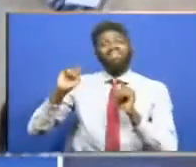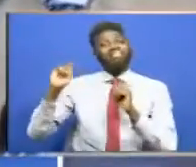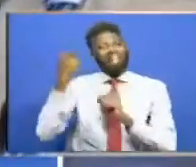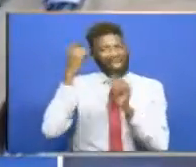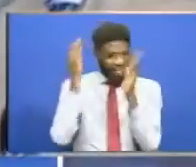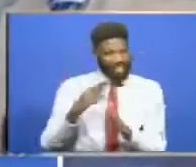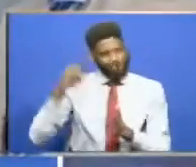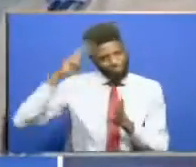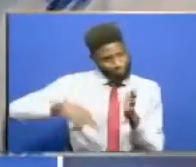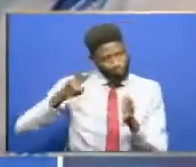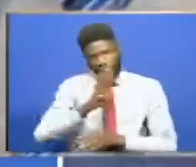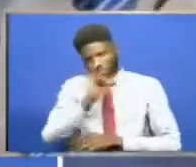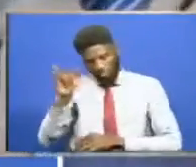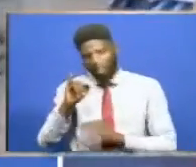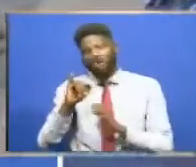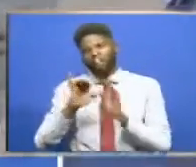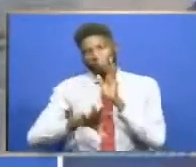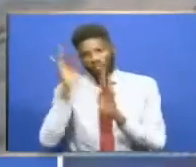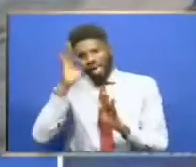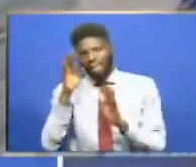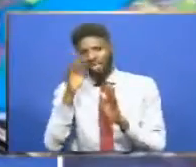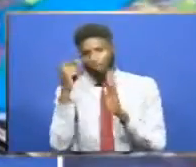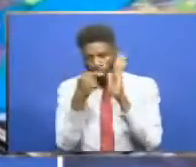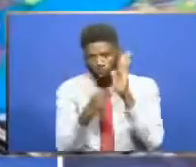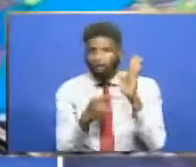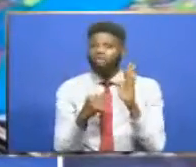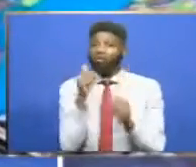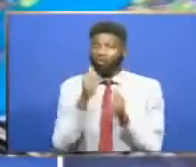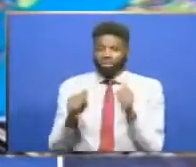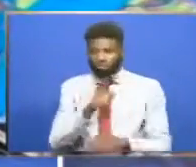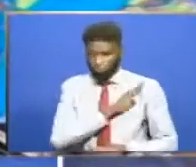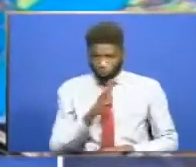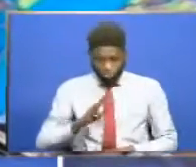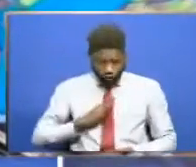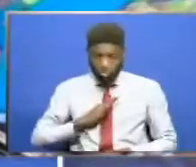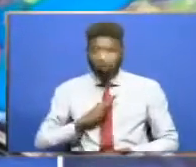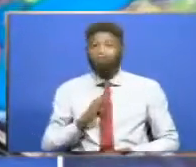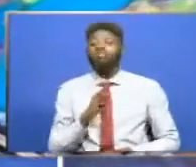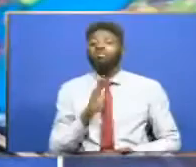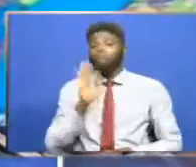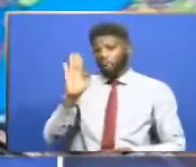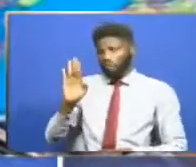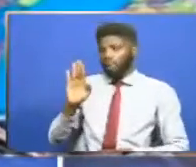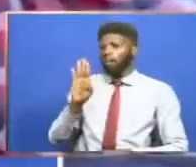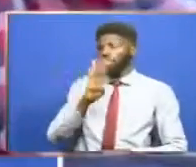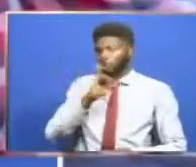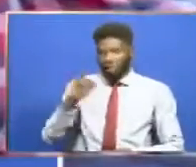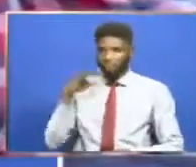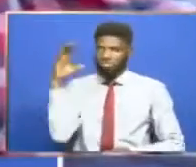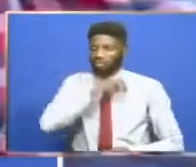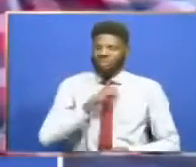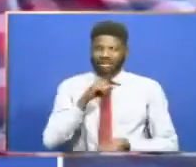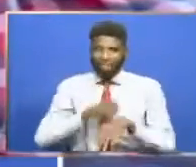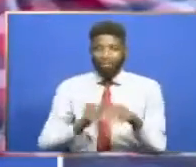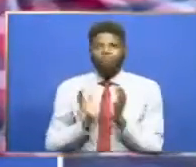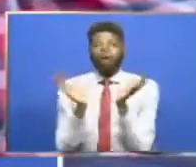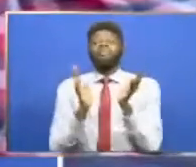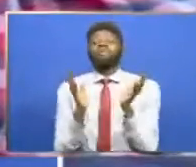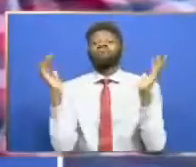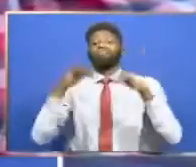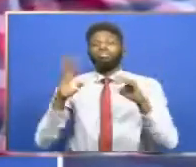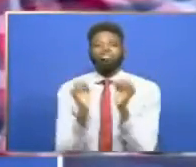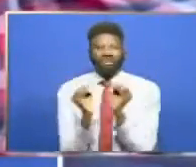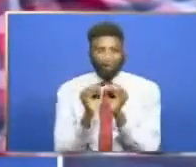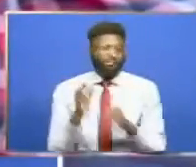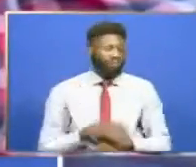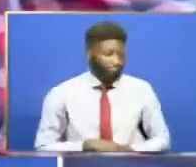and identify proposals that were omitted by the steering committee during their public forums. According to the Deputy President,